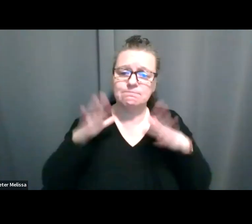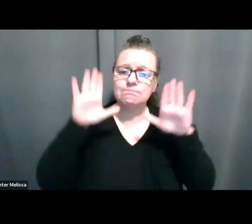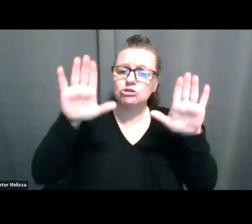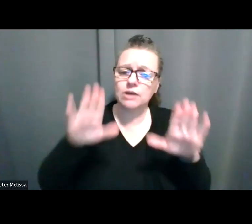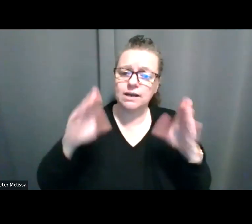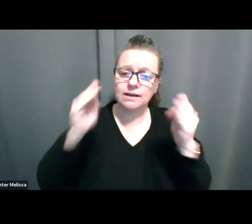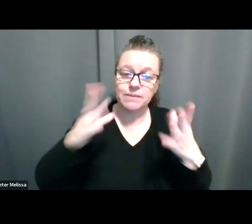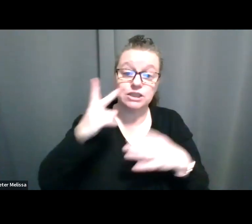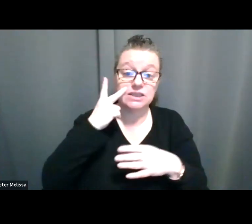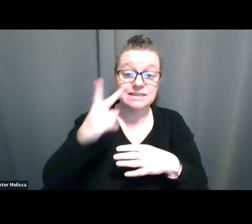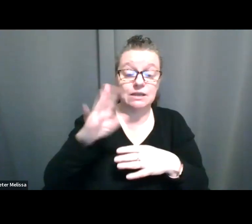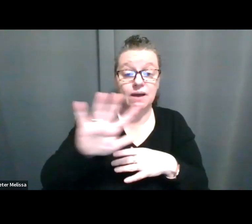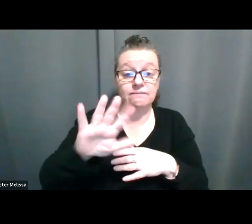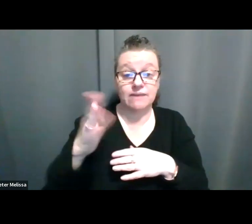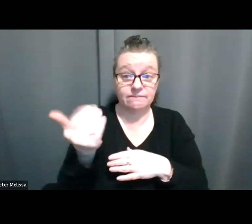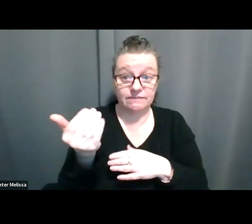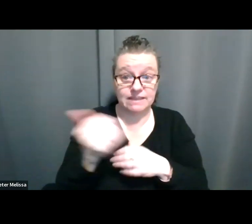information. See you at 5:15.